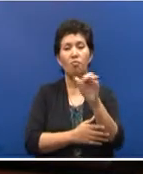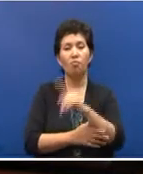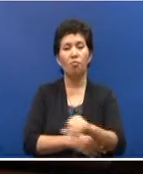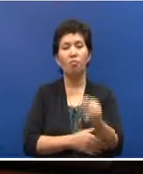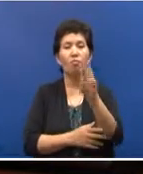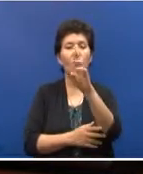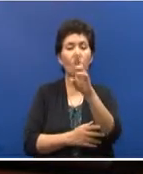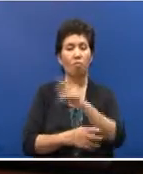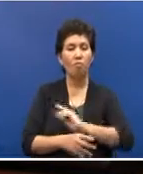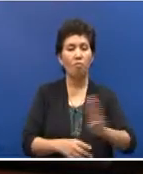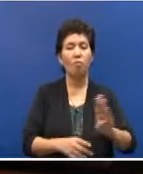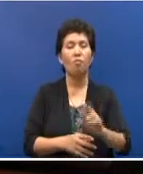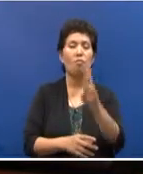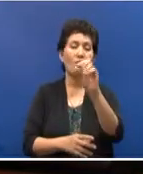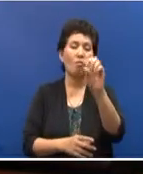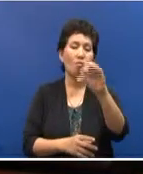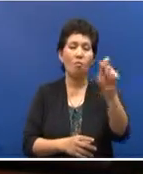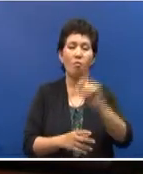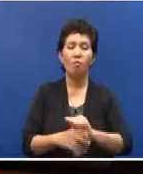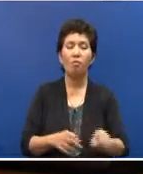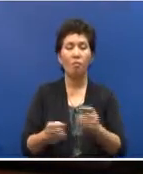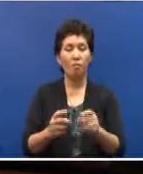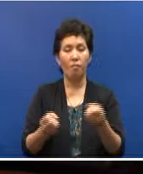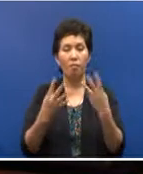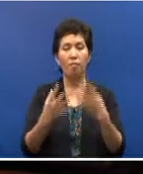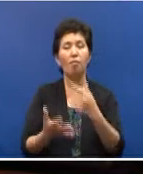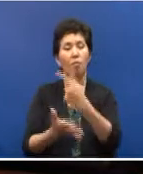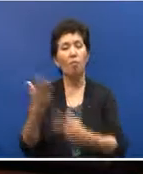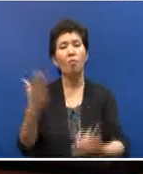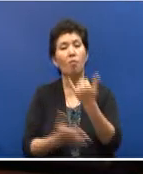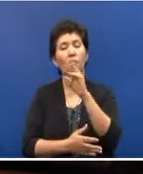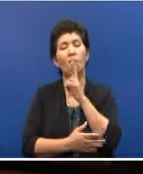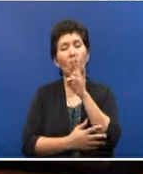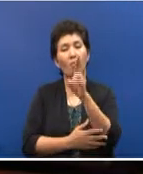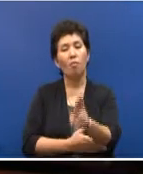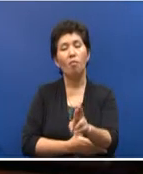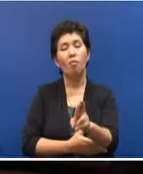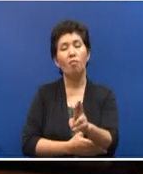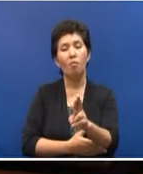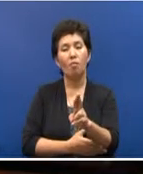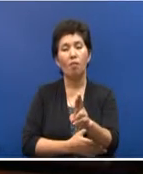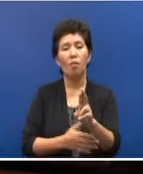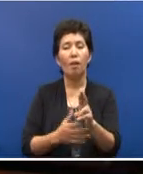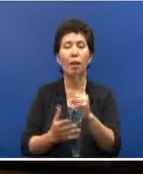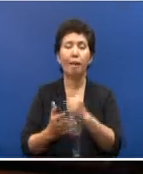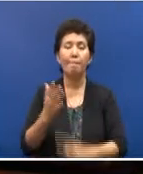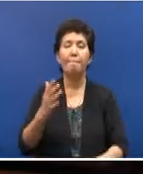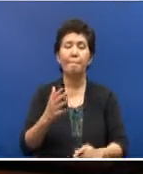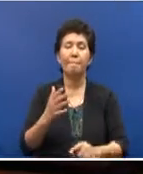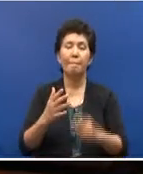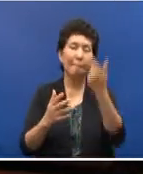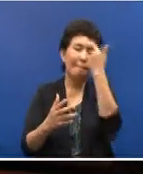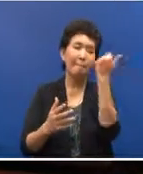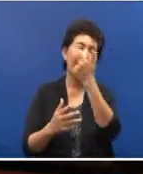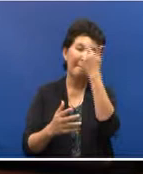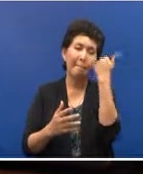groups. Okay, so let us go through what are the sources, okay, or the reasons for